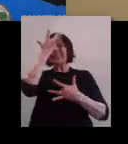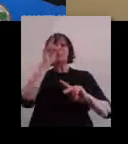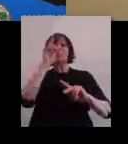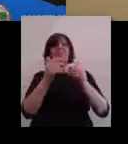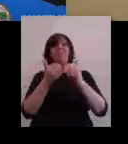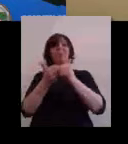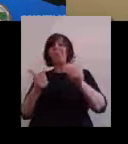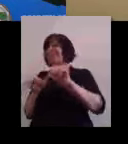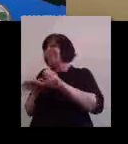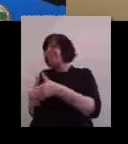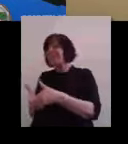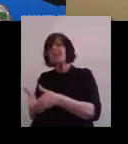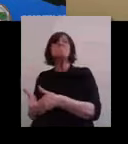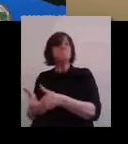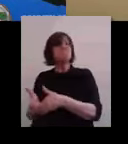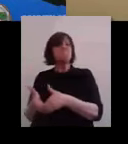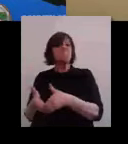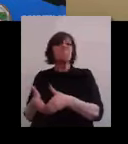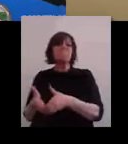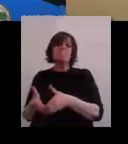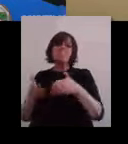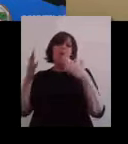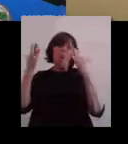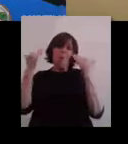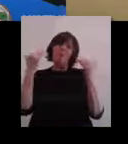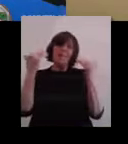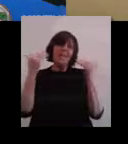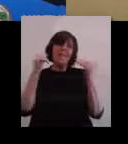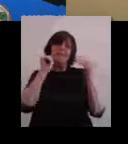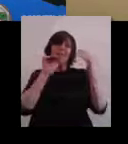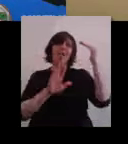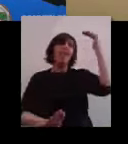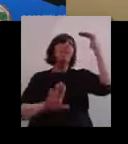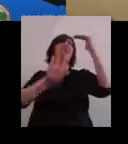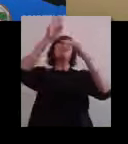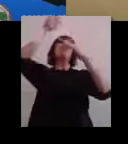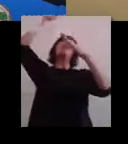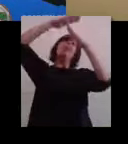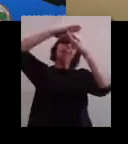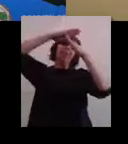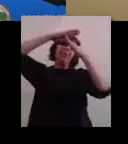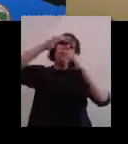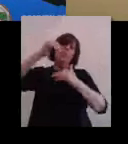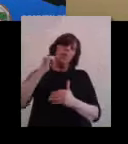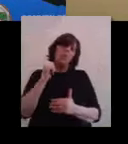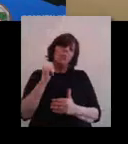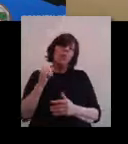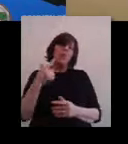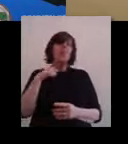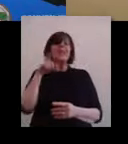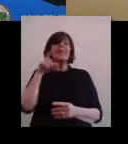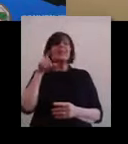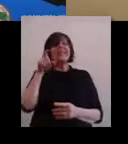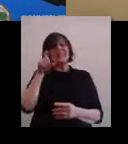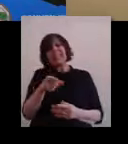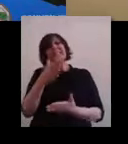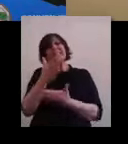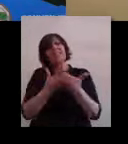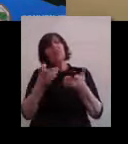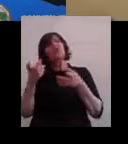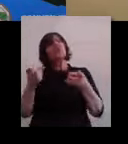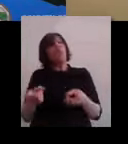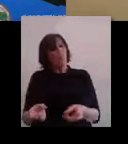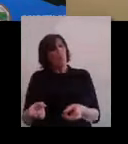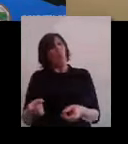then hopefully we won't see the type of peak that we could have. Again, we have some control over that, and that's why it's really important to